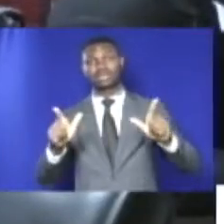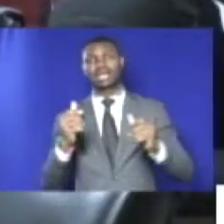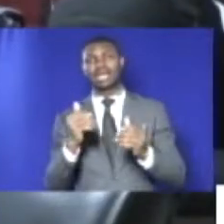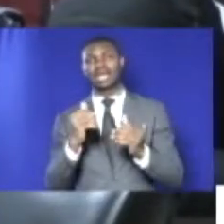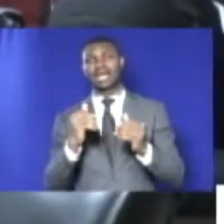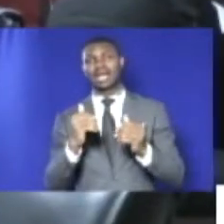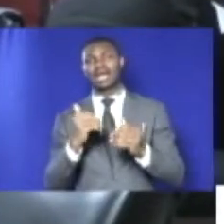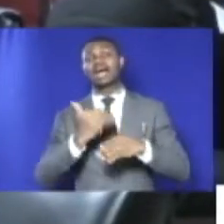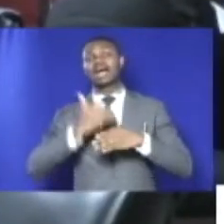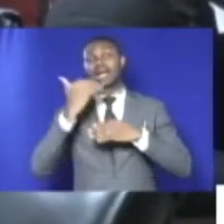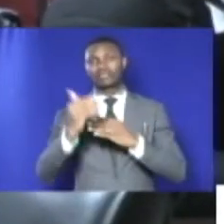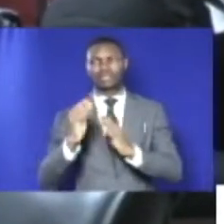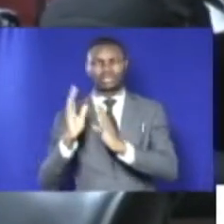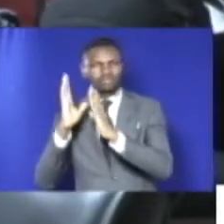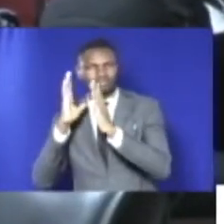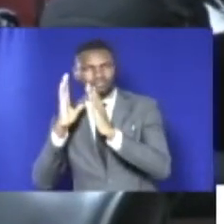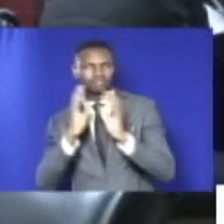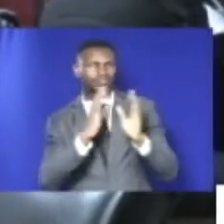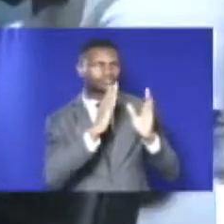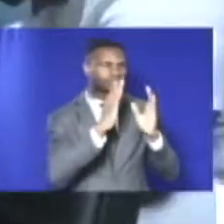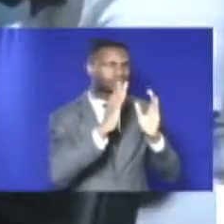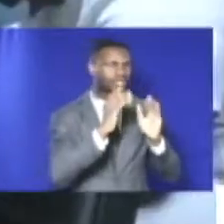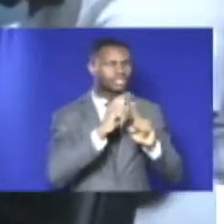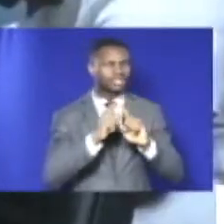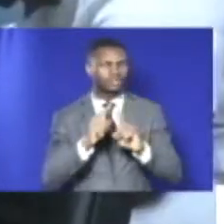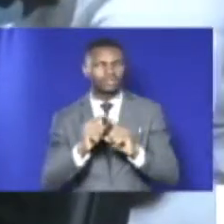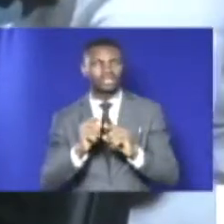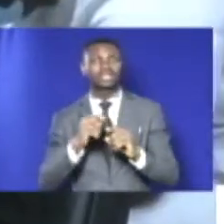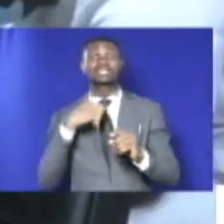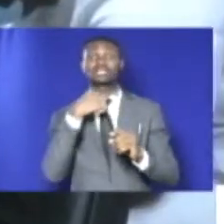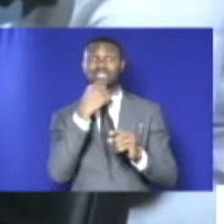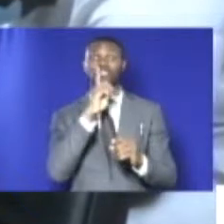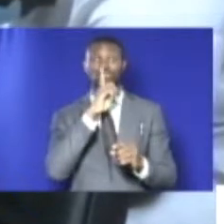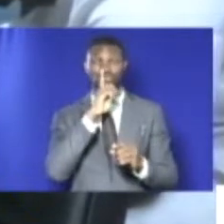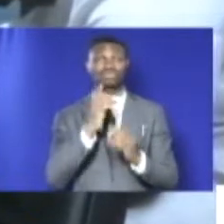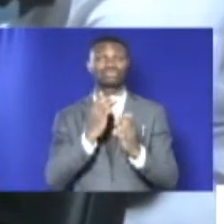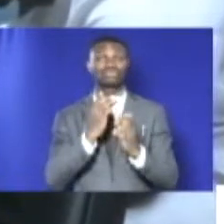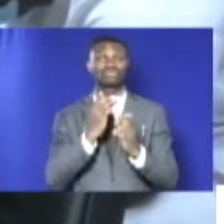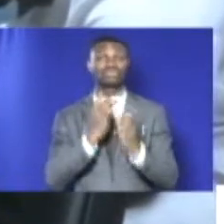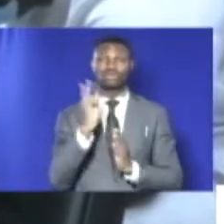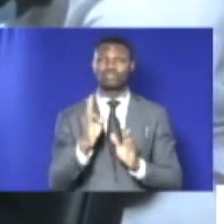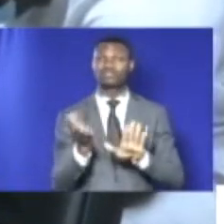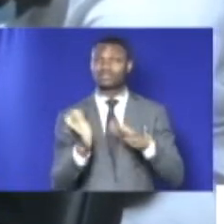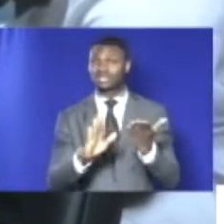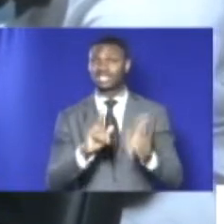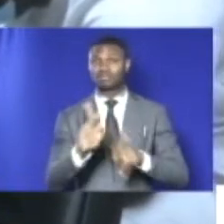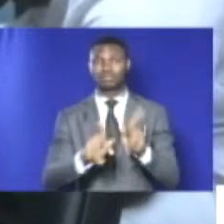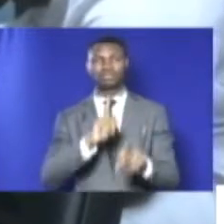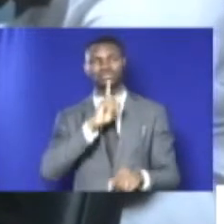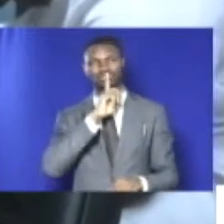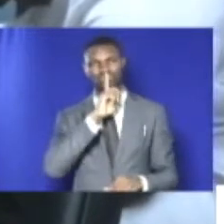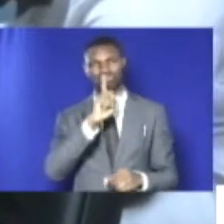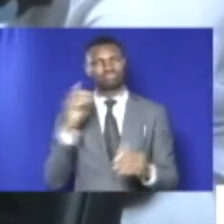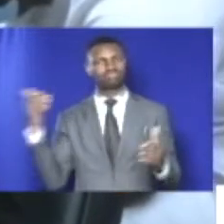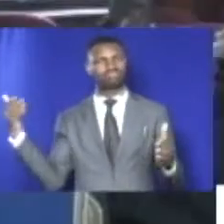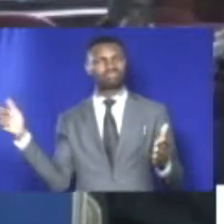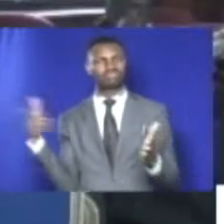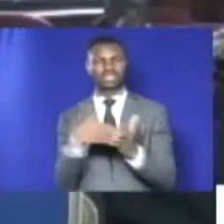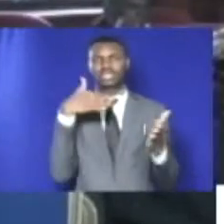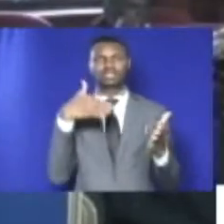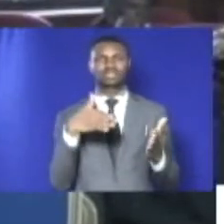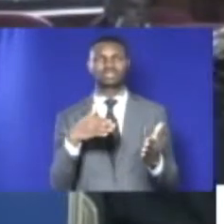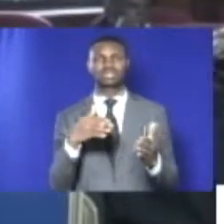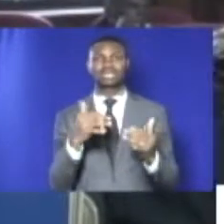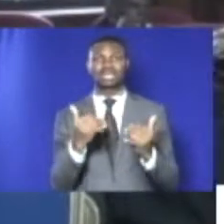Justice Taiwo ruled that the rights of the dead men were indeed breached. The court ordered the respondents to pay